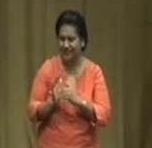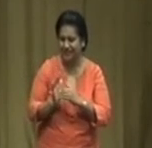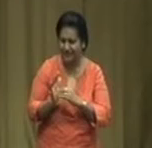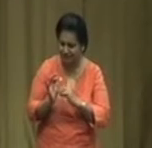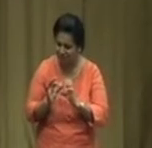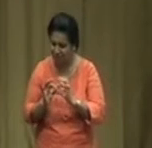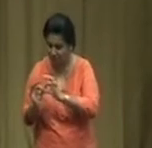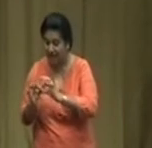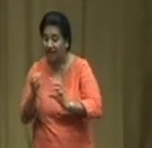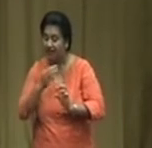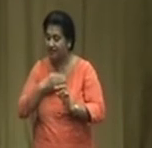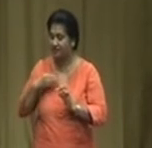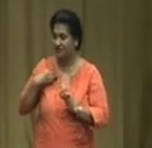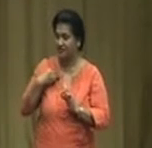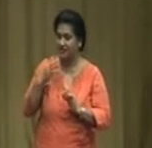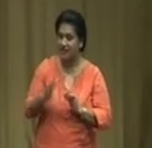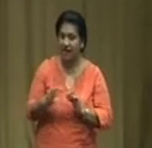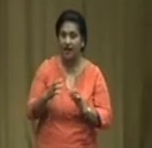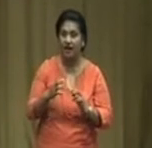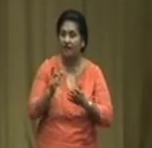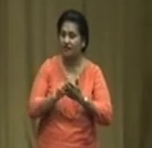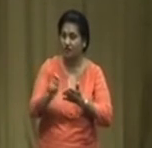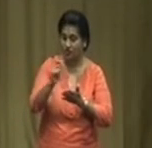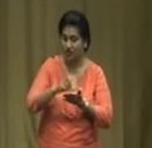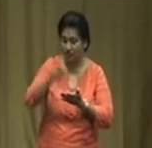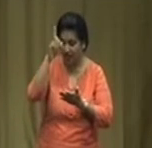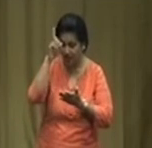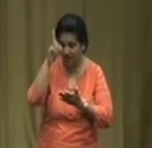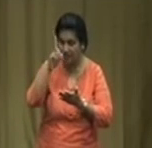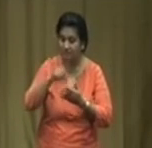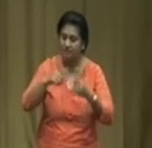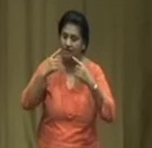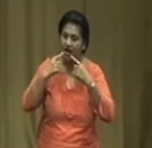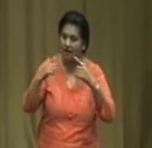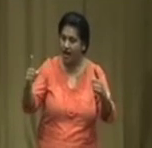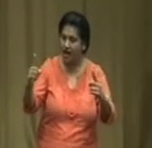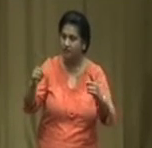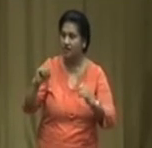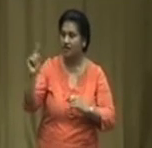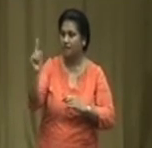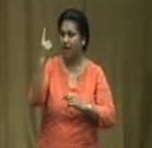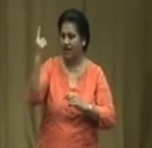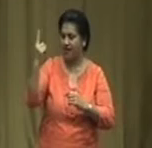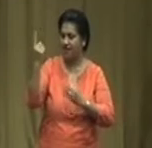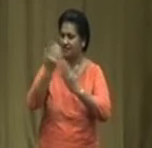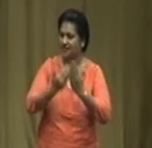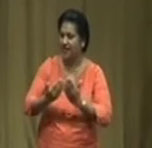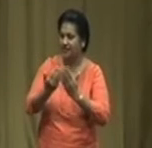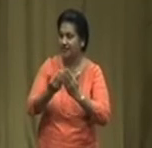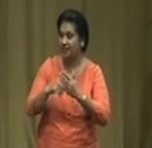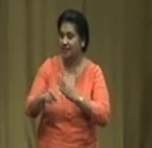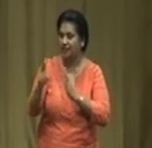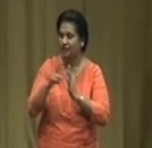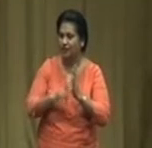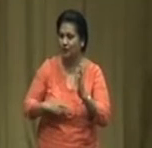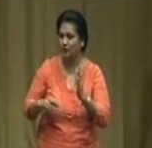the Minister of Tertiary Education has announced a pilot study in micro credentials in New Zealand, and